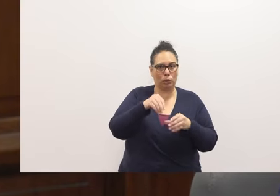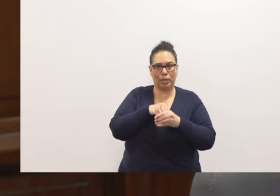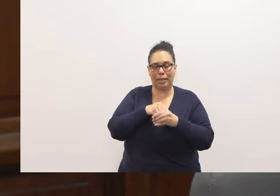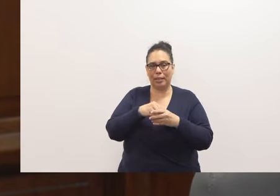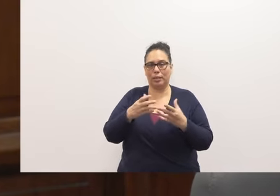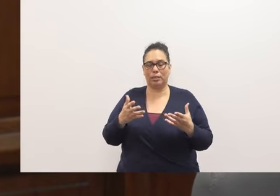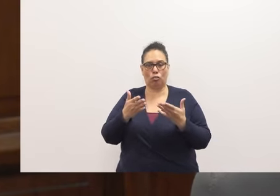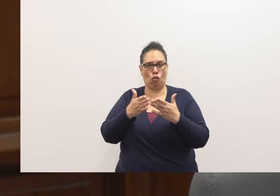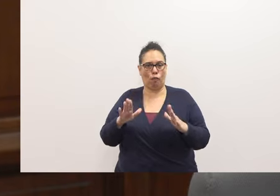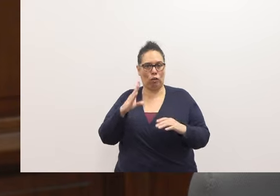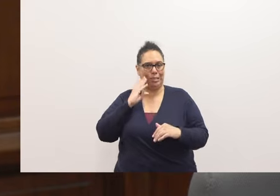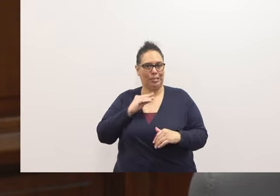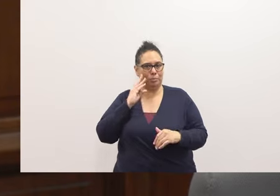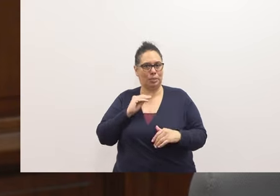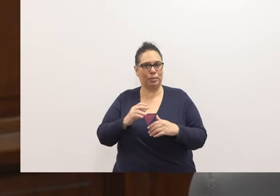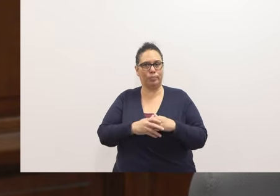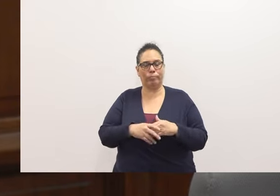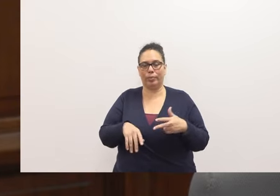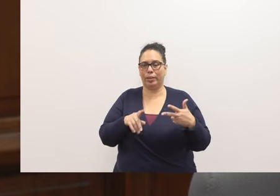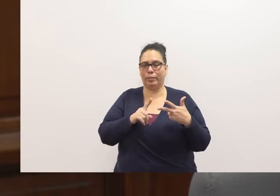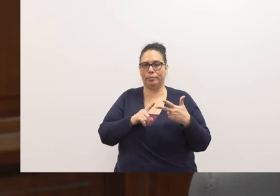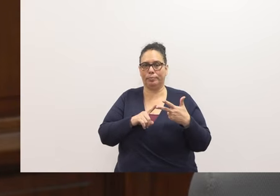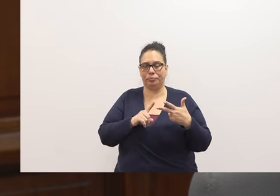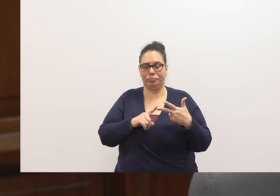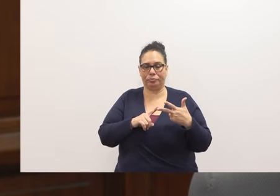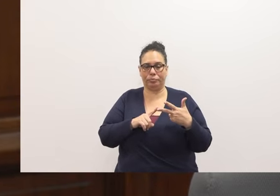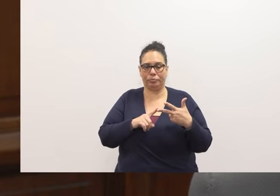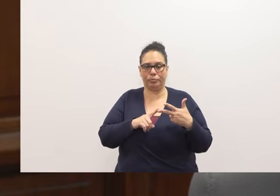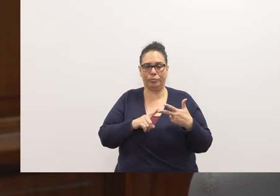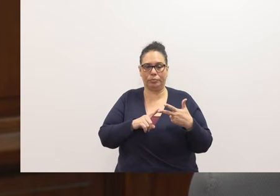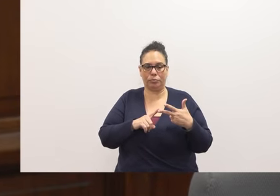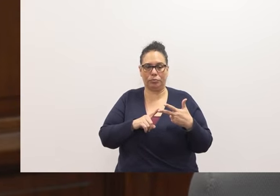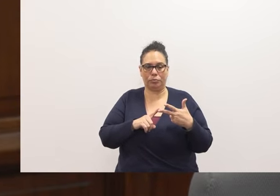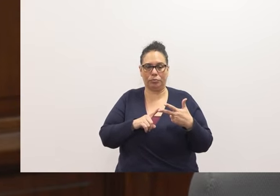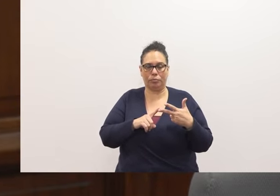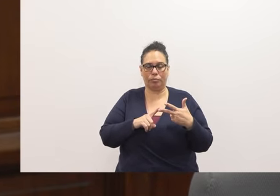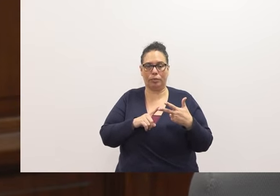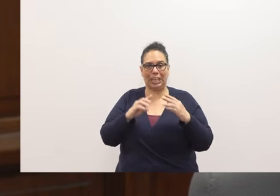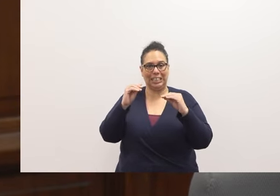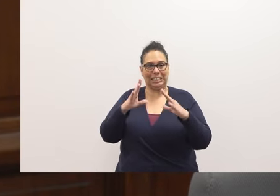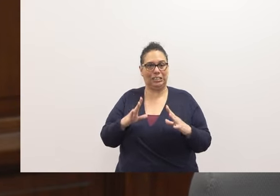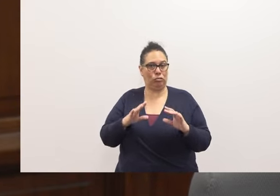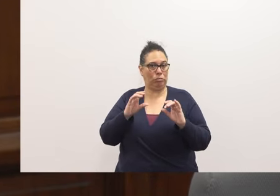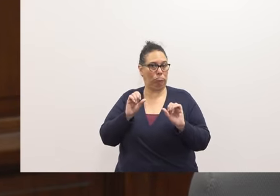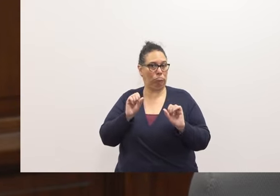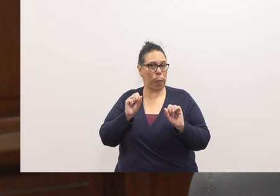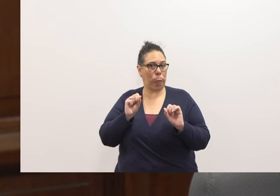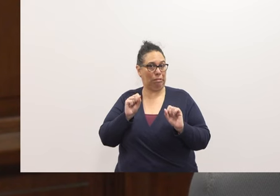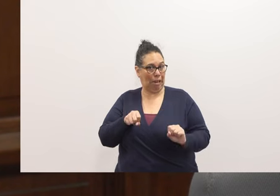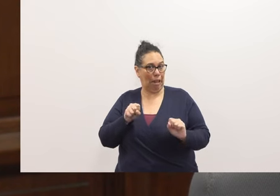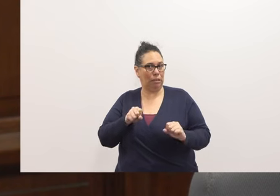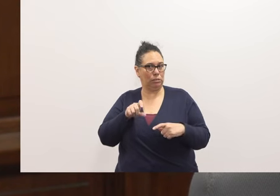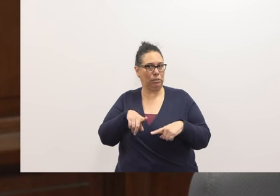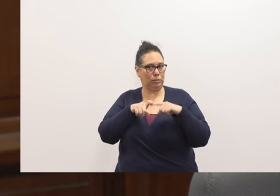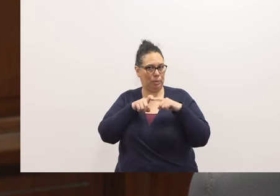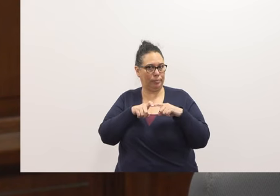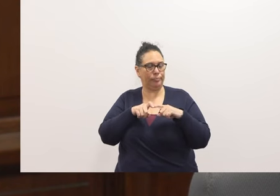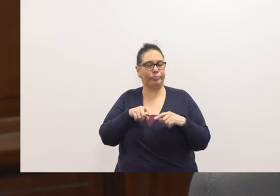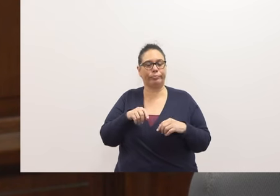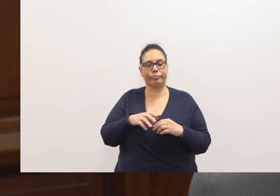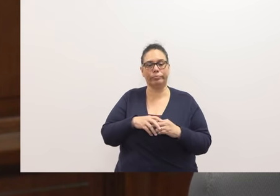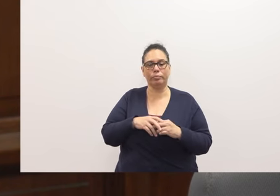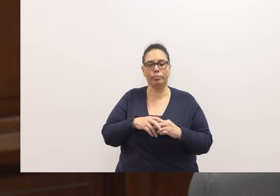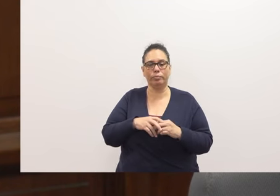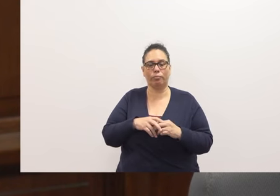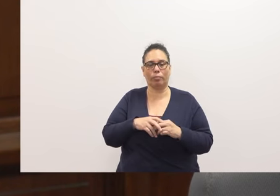sort of the overall experience. And then the last you referenced is, even though teachers are still able to do this pursuant